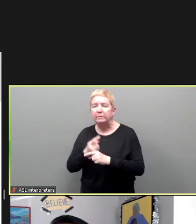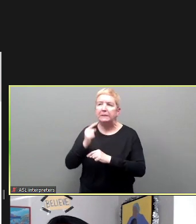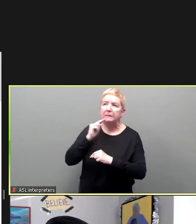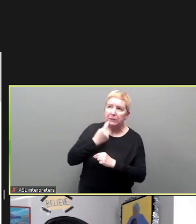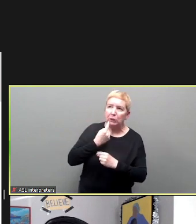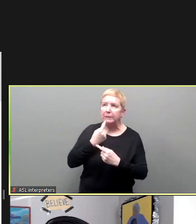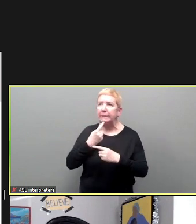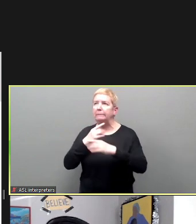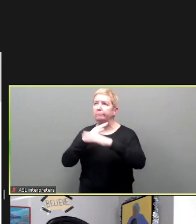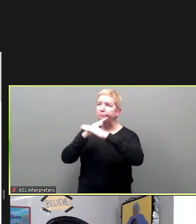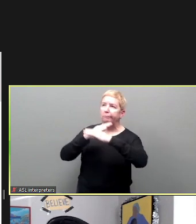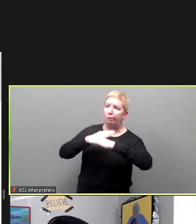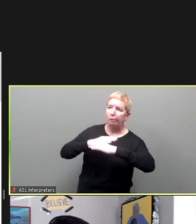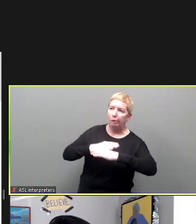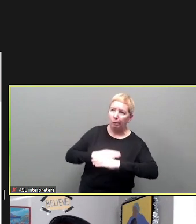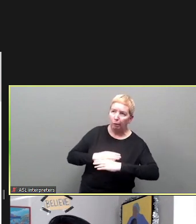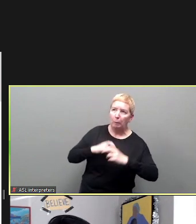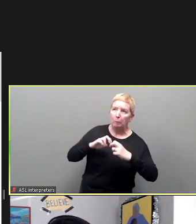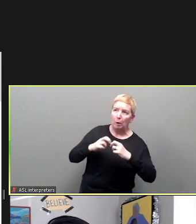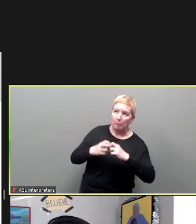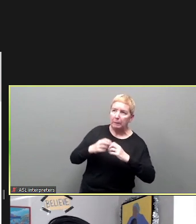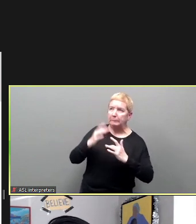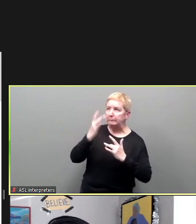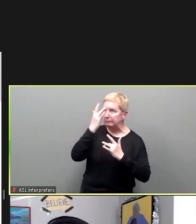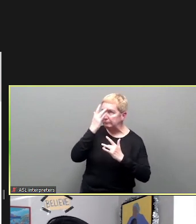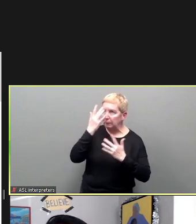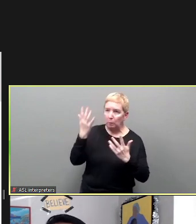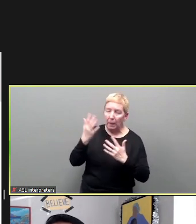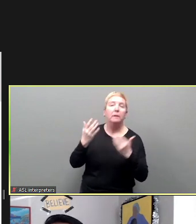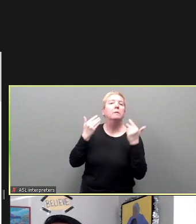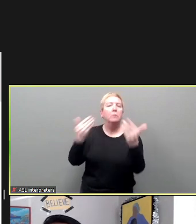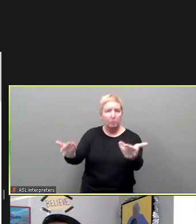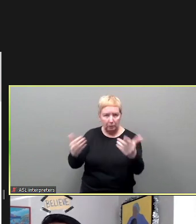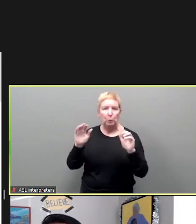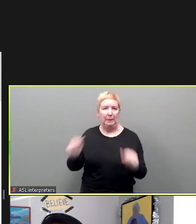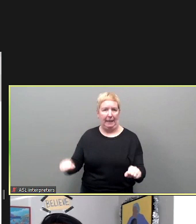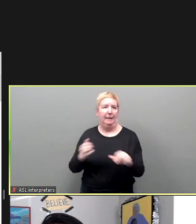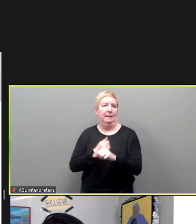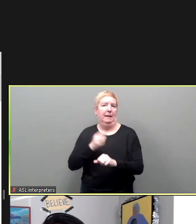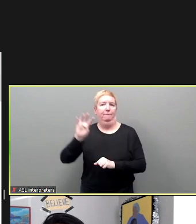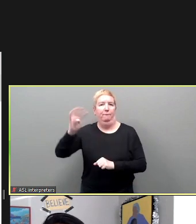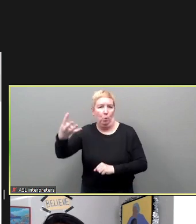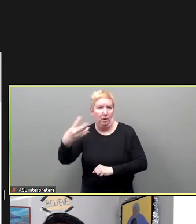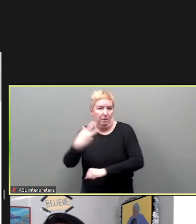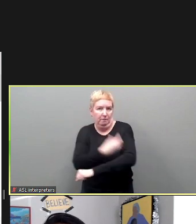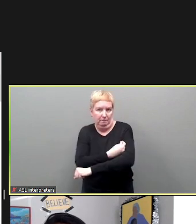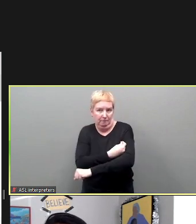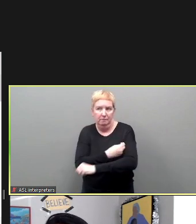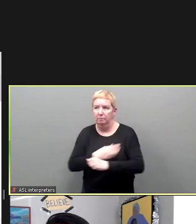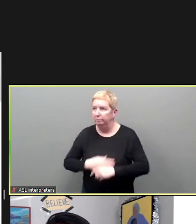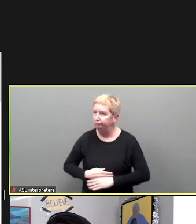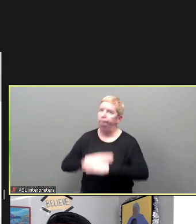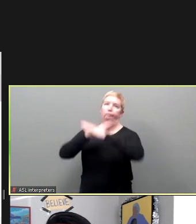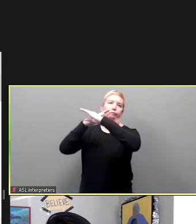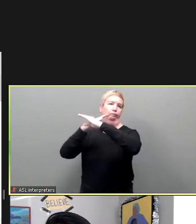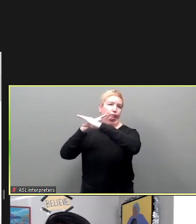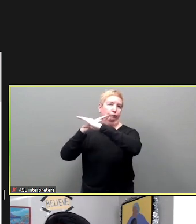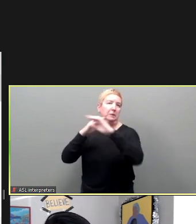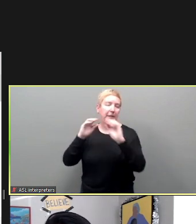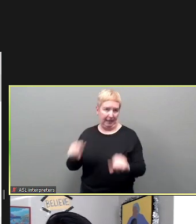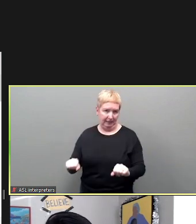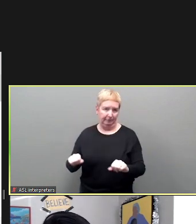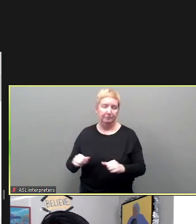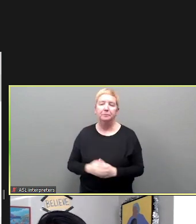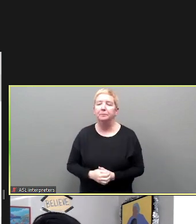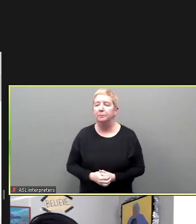should also get a booster. So that's 4 doses in total. People who are severely immunocompromised get one,